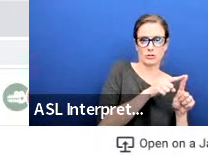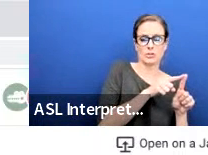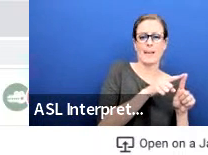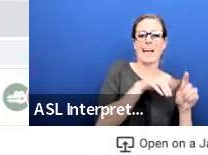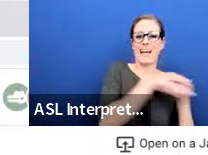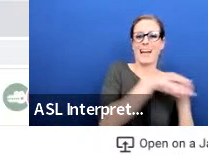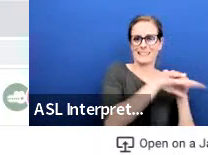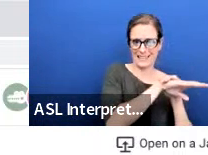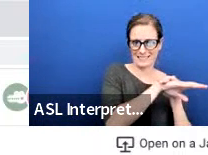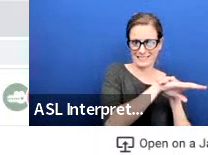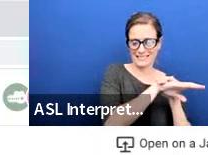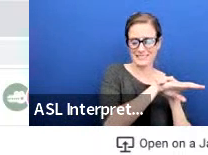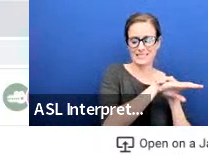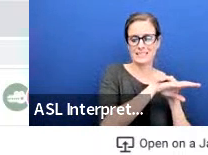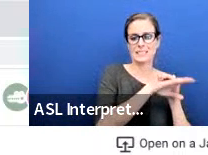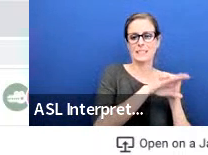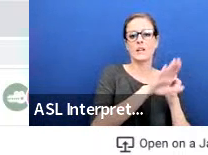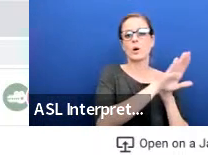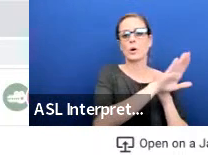community